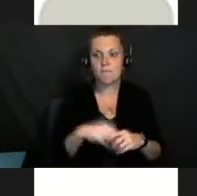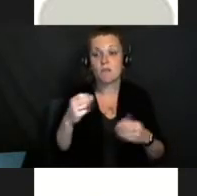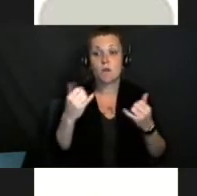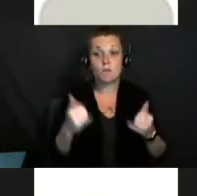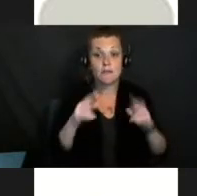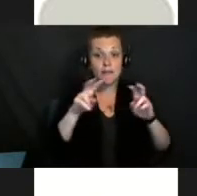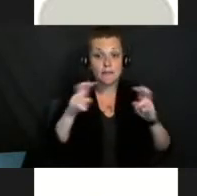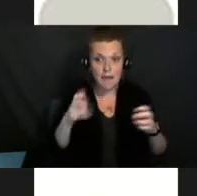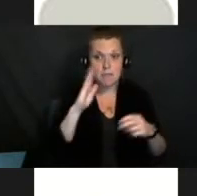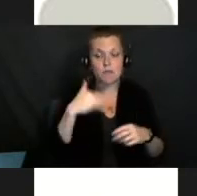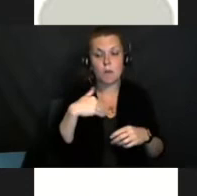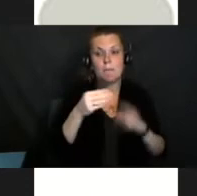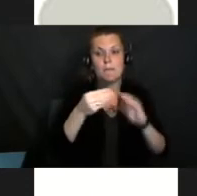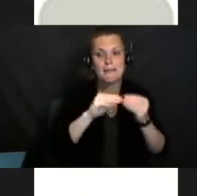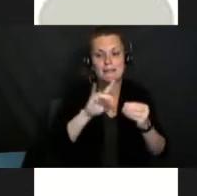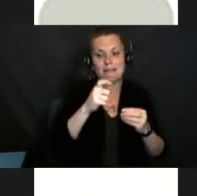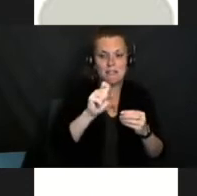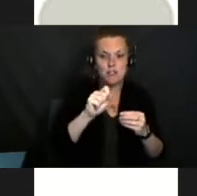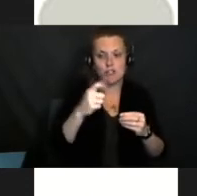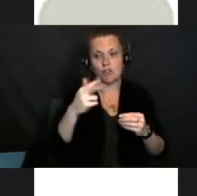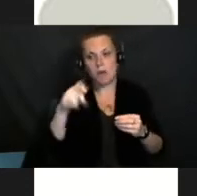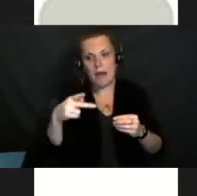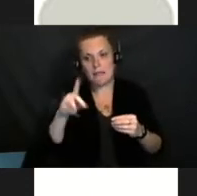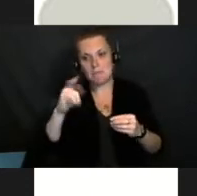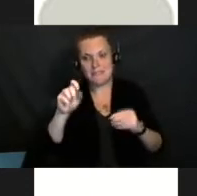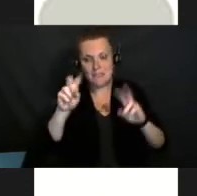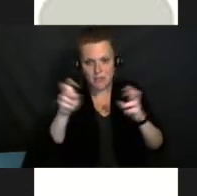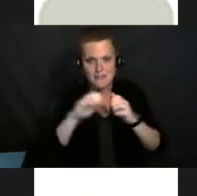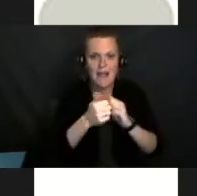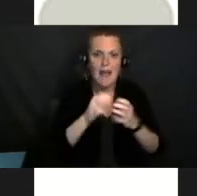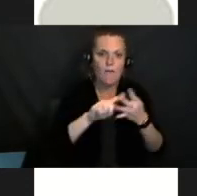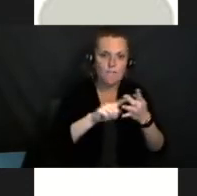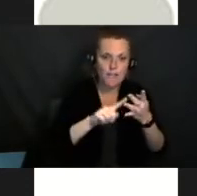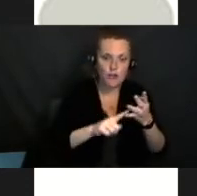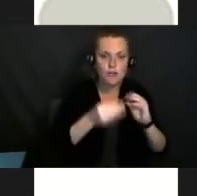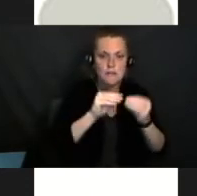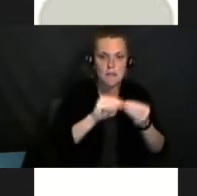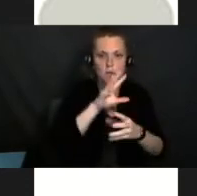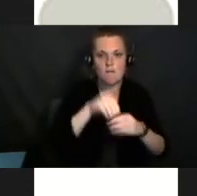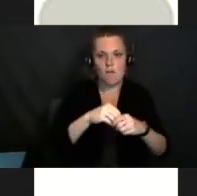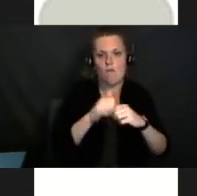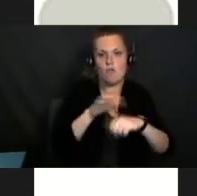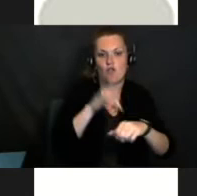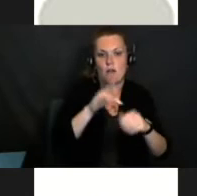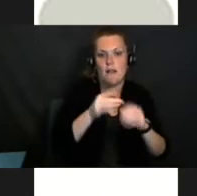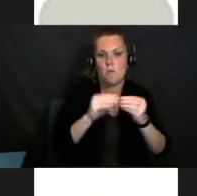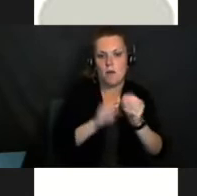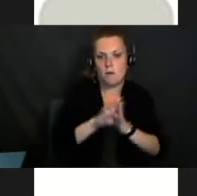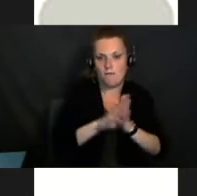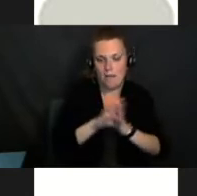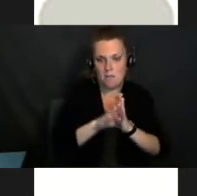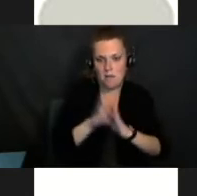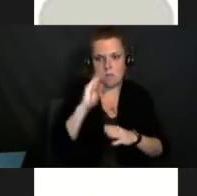be digits, grasp digits, the interplay of fingers and numbers in early numerical development. We're going to have 4